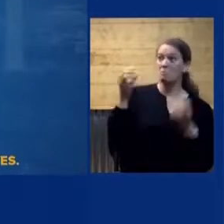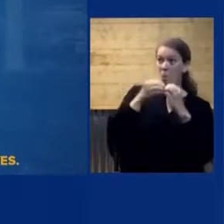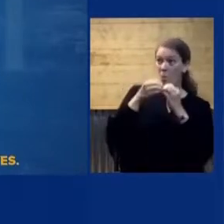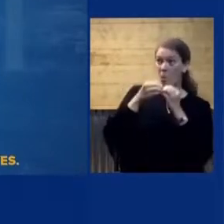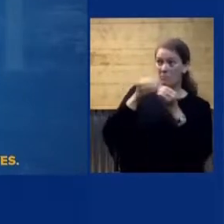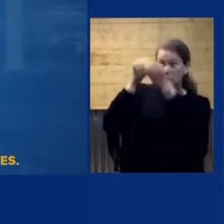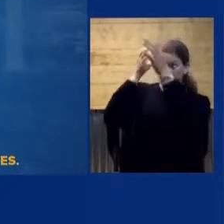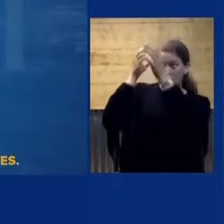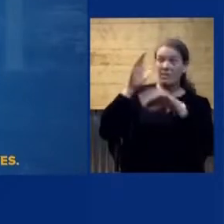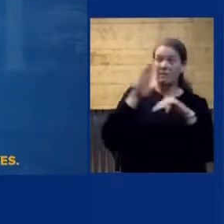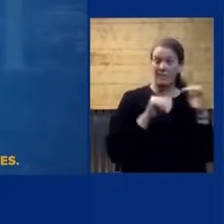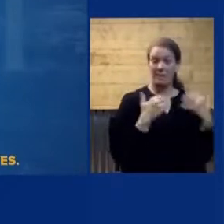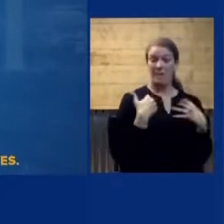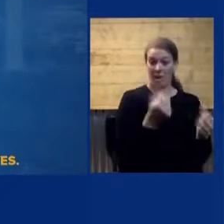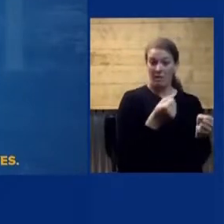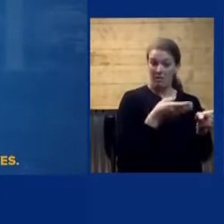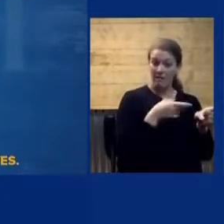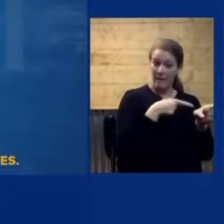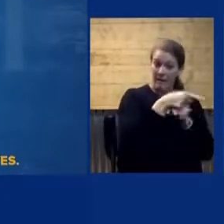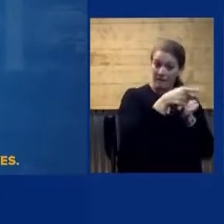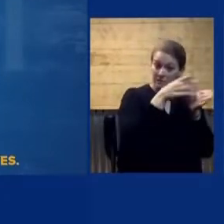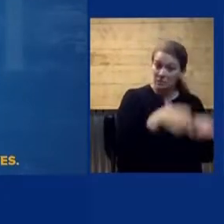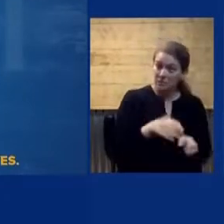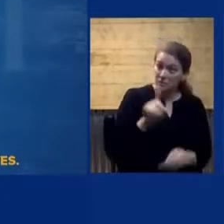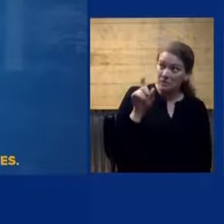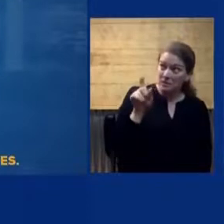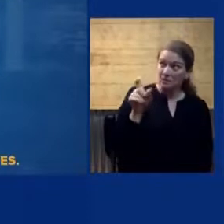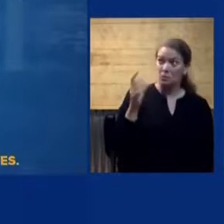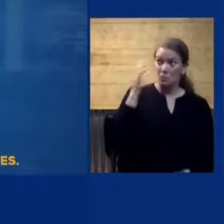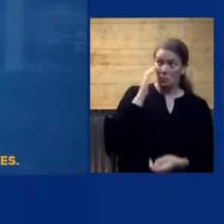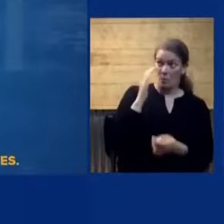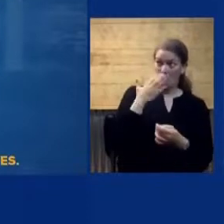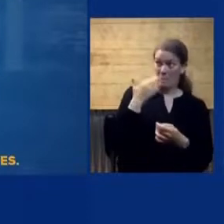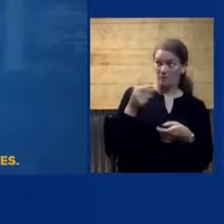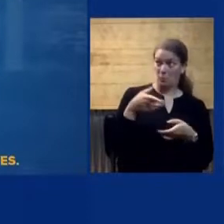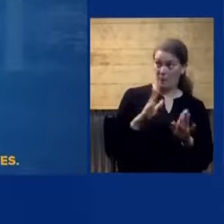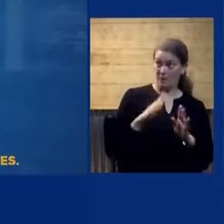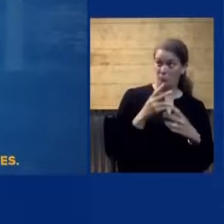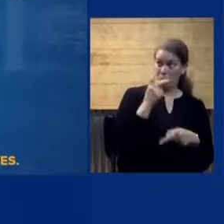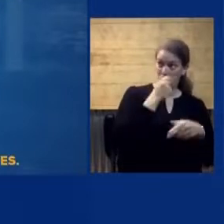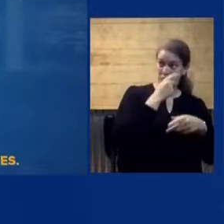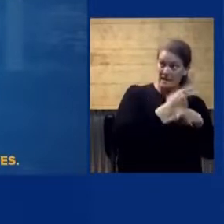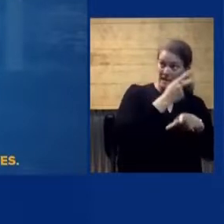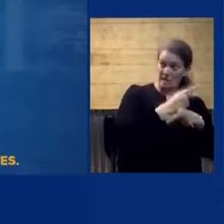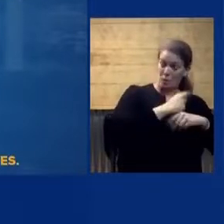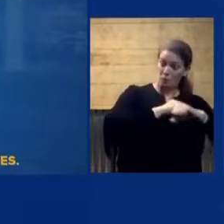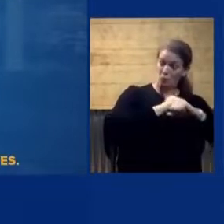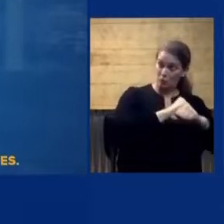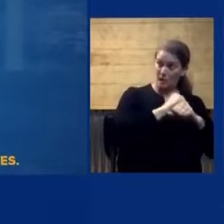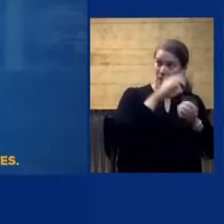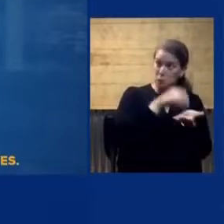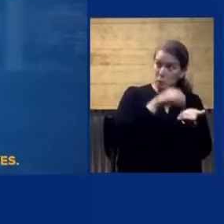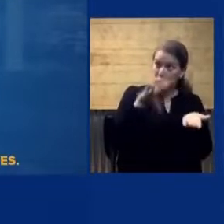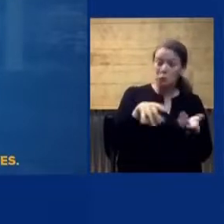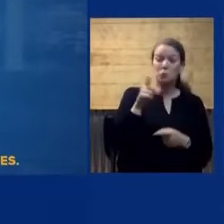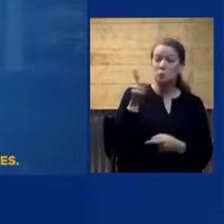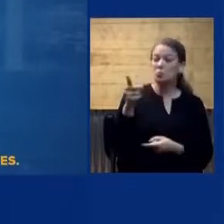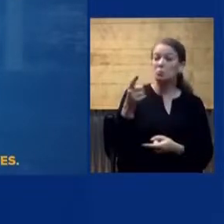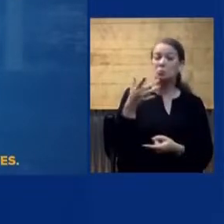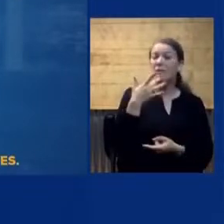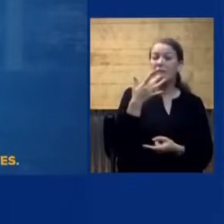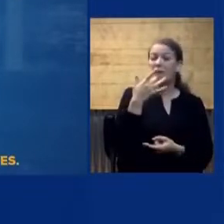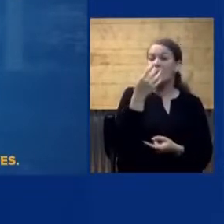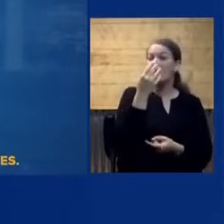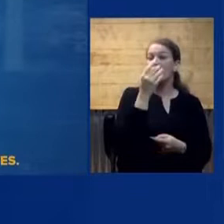how to protect the health of students? Do you really want to disregard children's safety? Do you